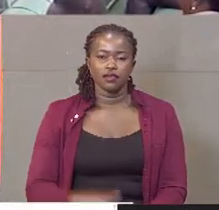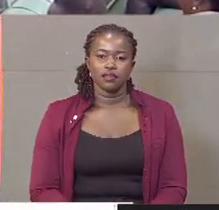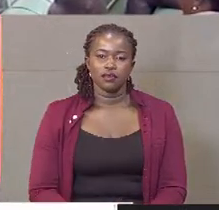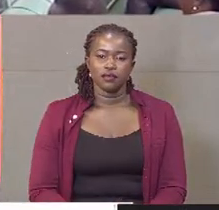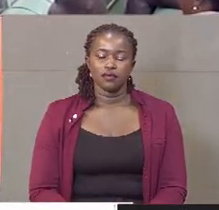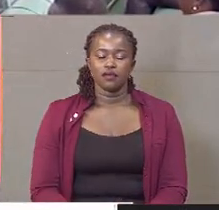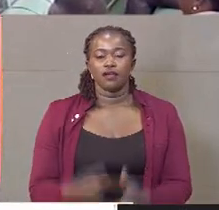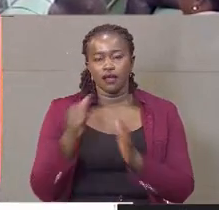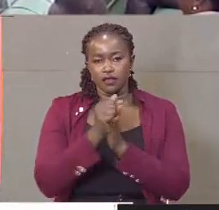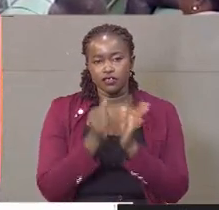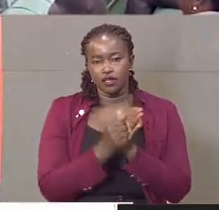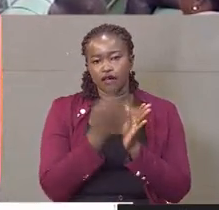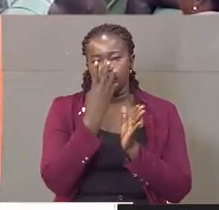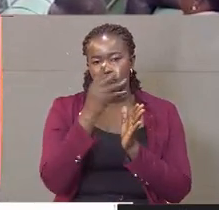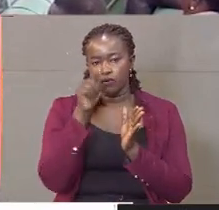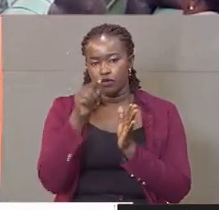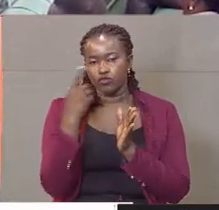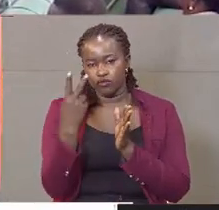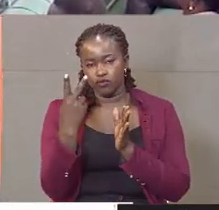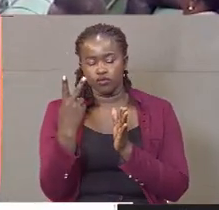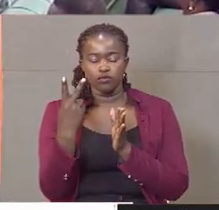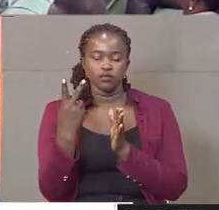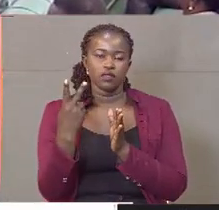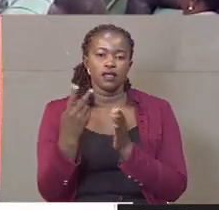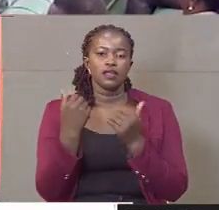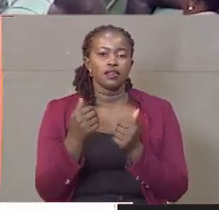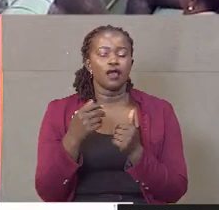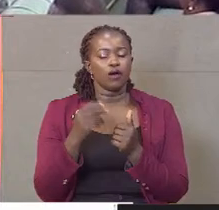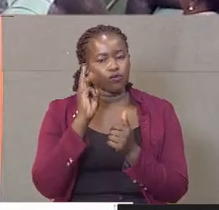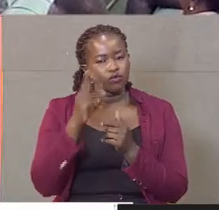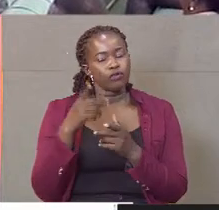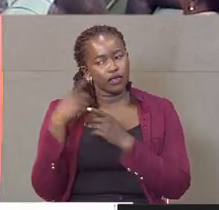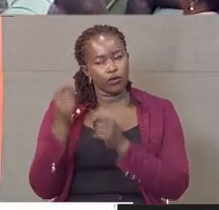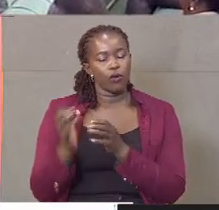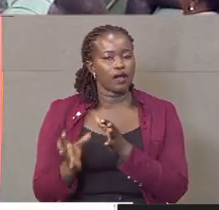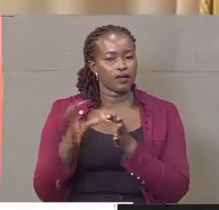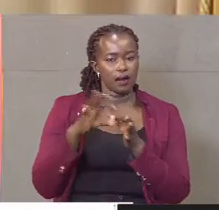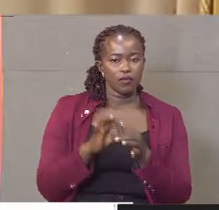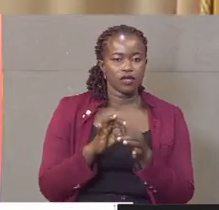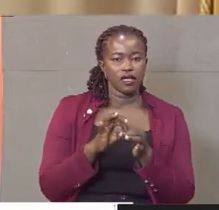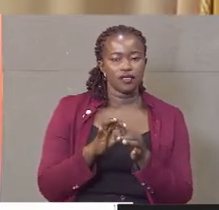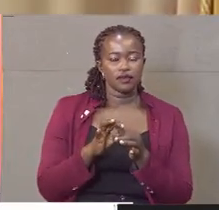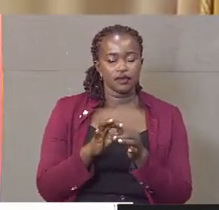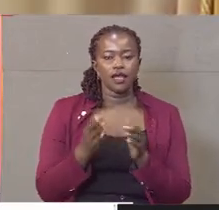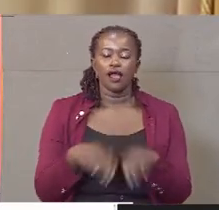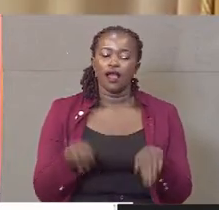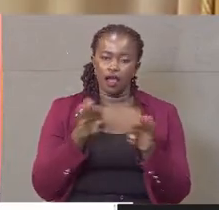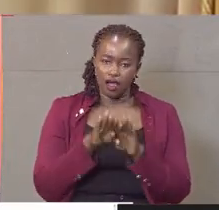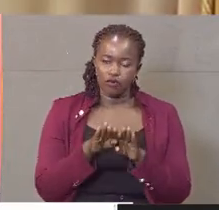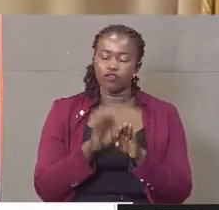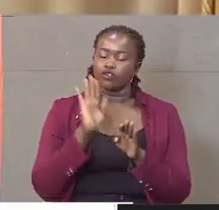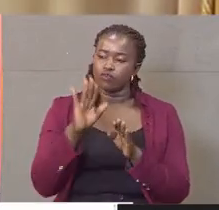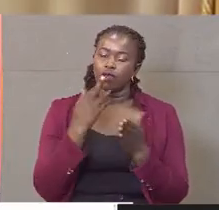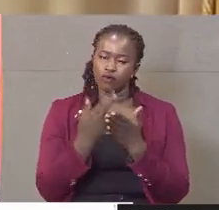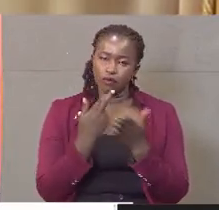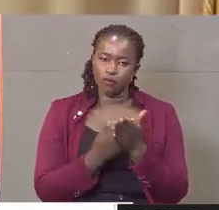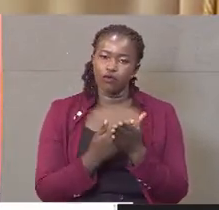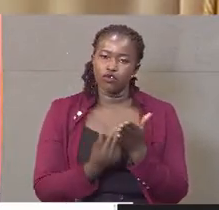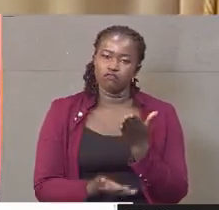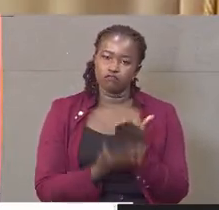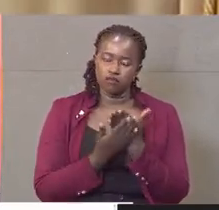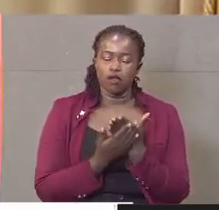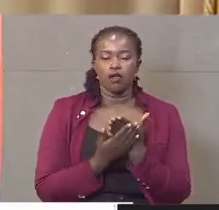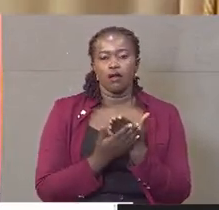Item 4.2, the now you'll go and harmonize, reconcile your report to the Budget